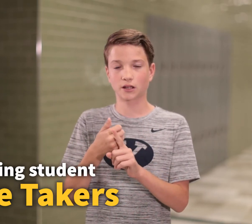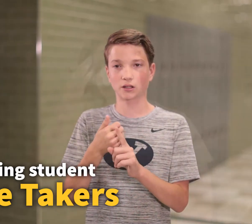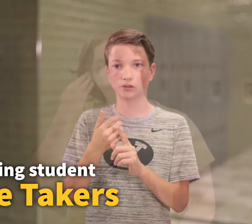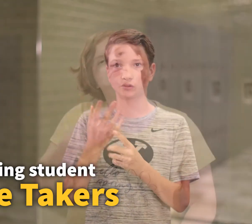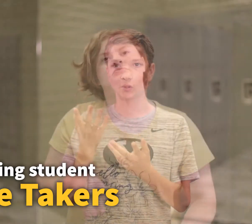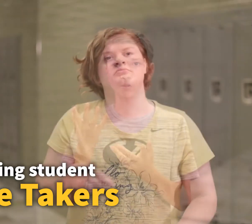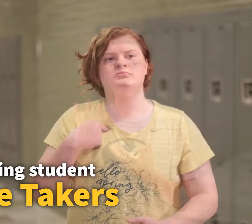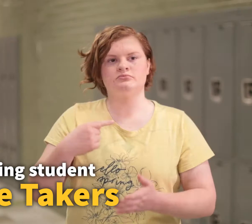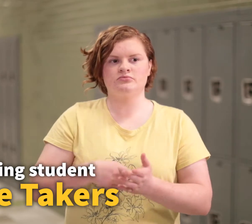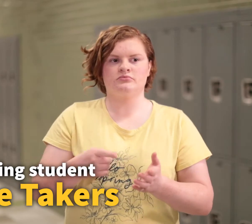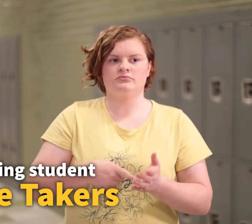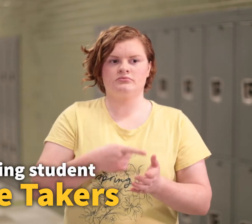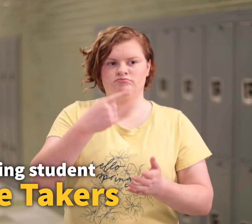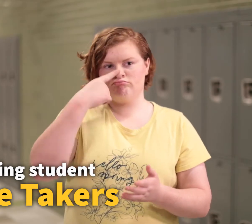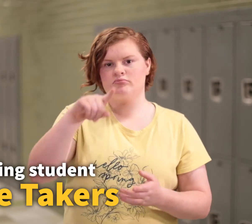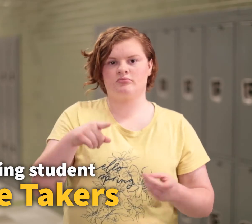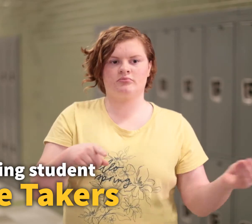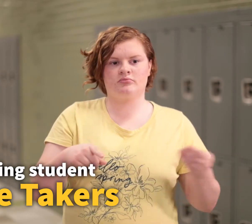themselves.